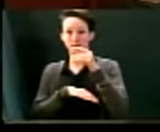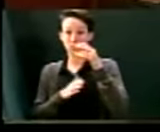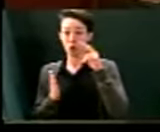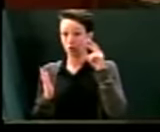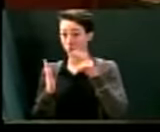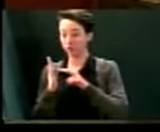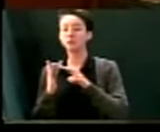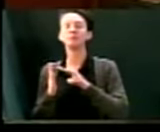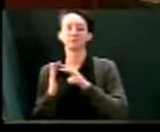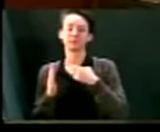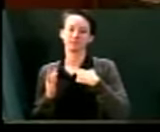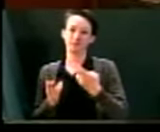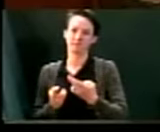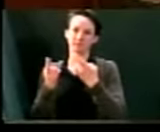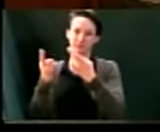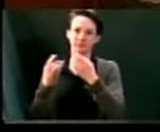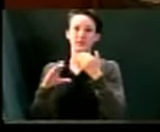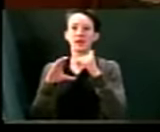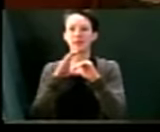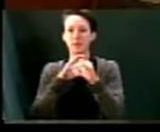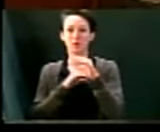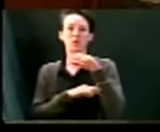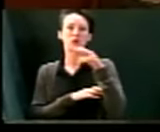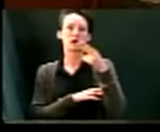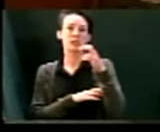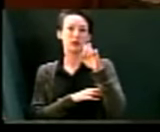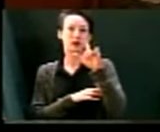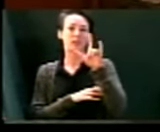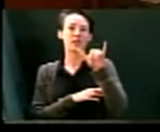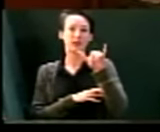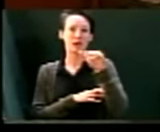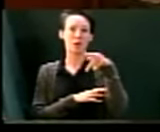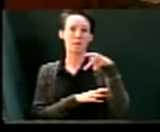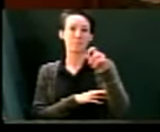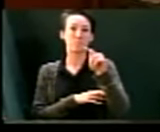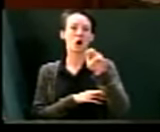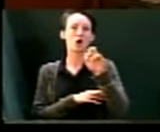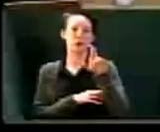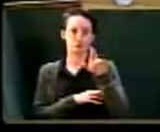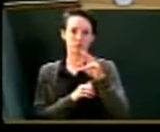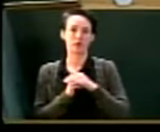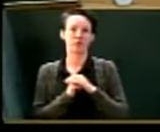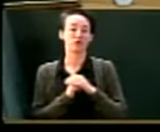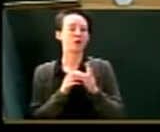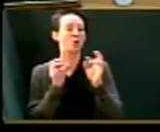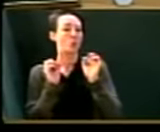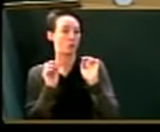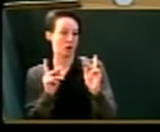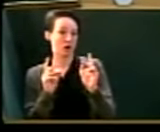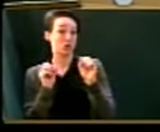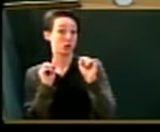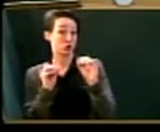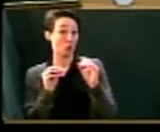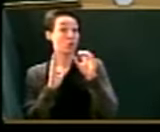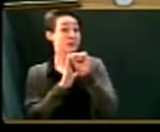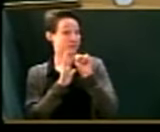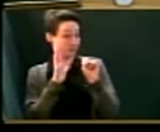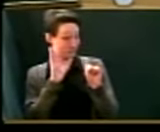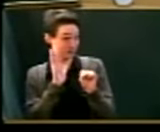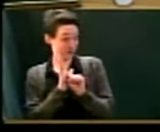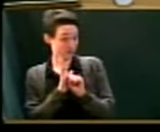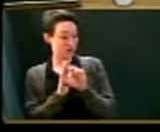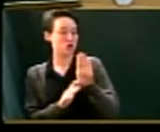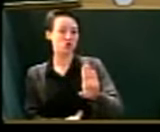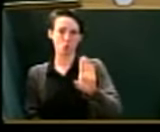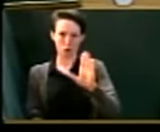would recommend that they email Keeley Potter. All right, so is the statement, to